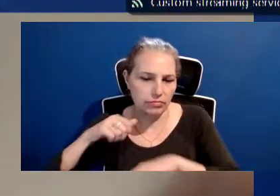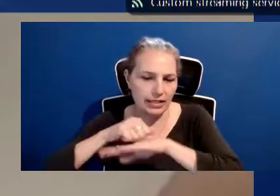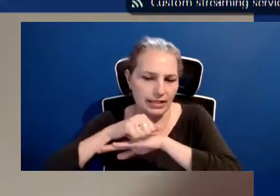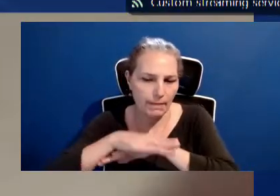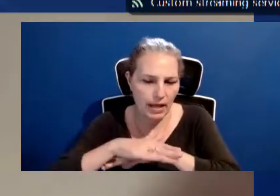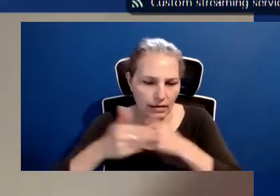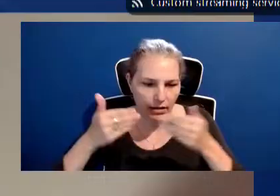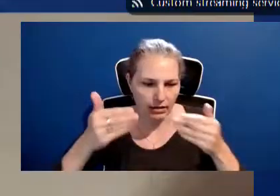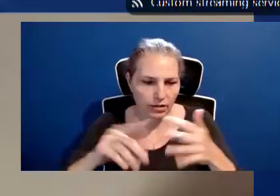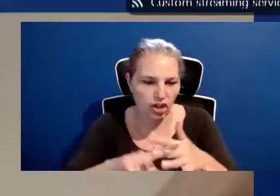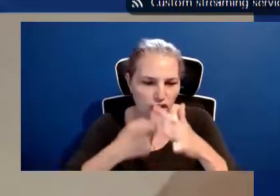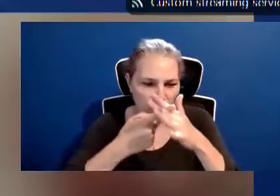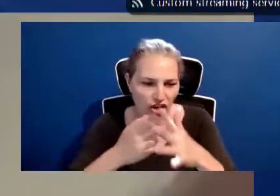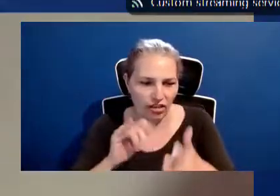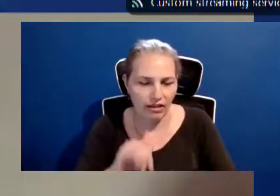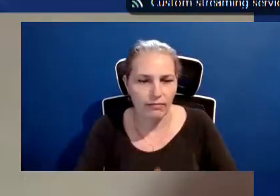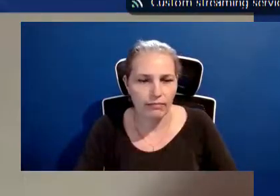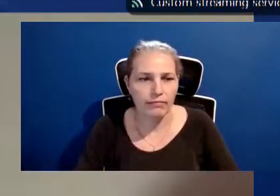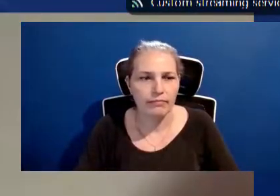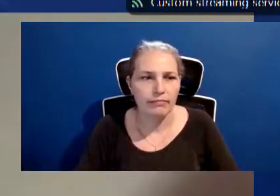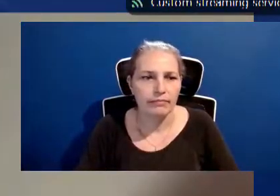implemented.